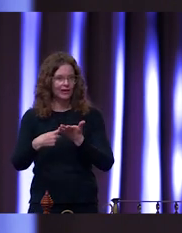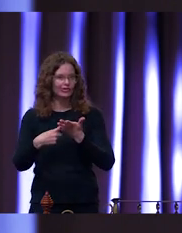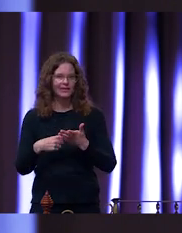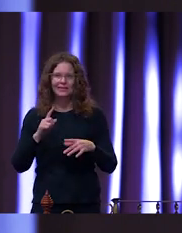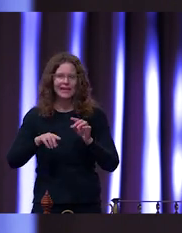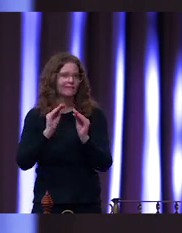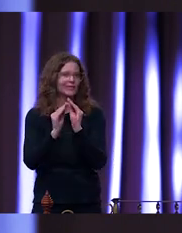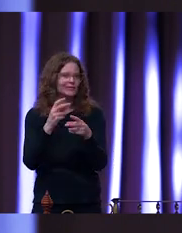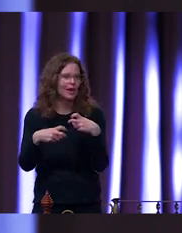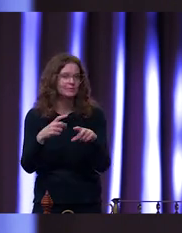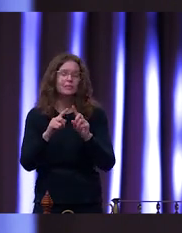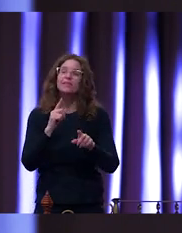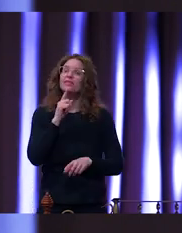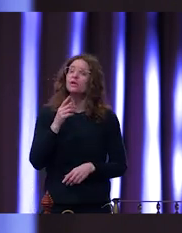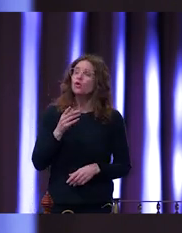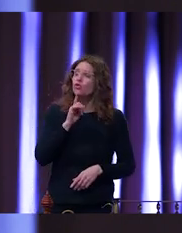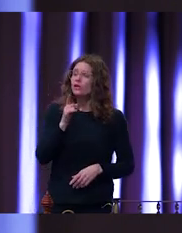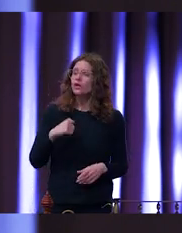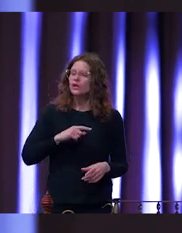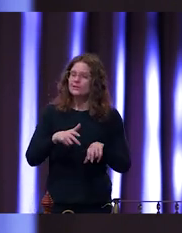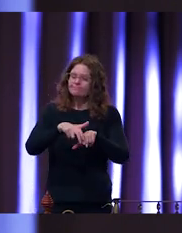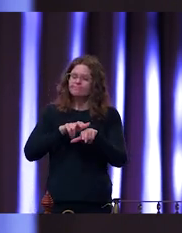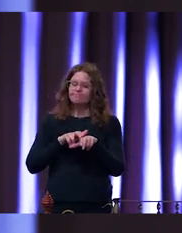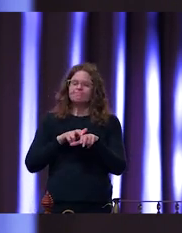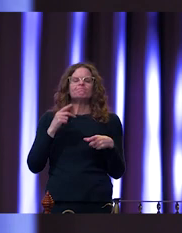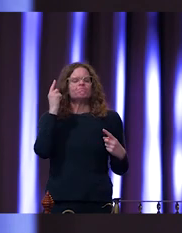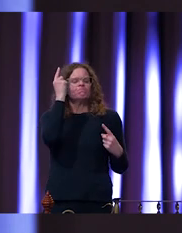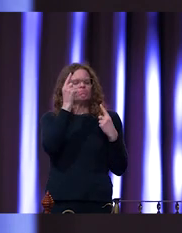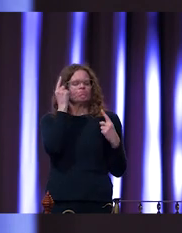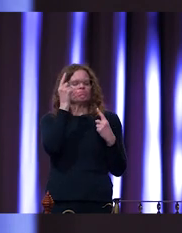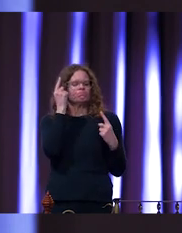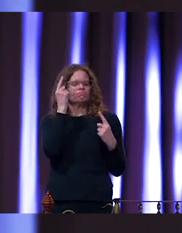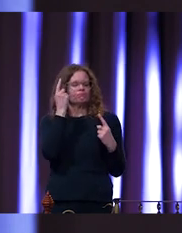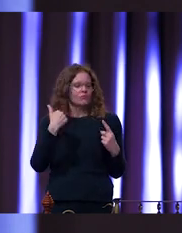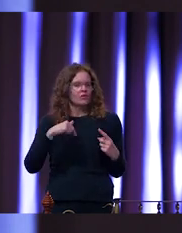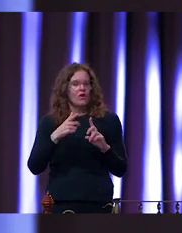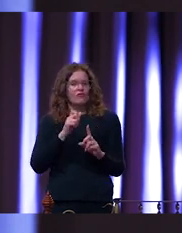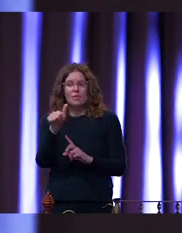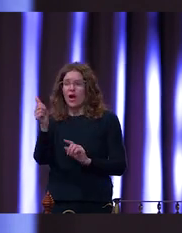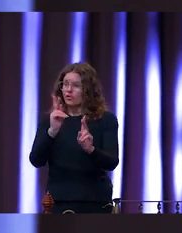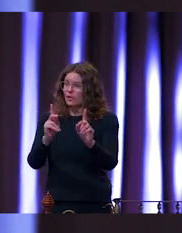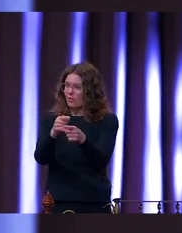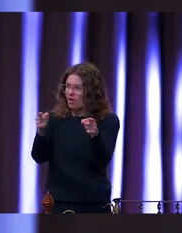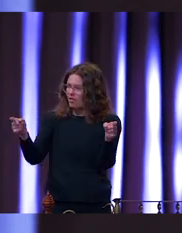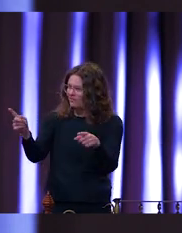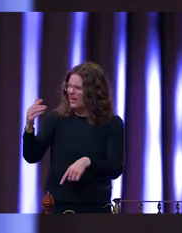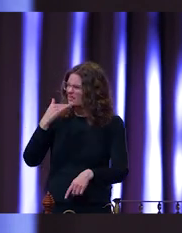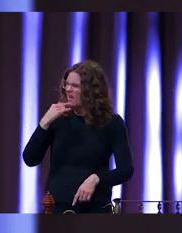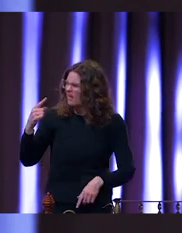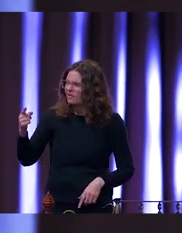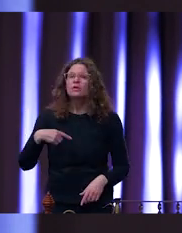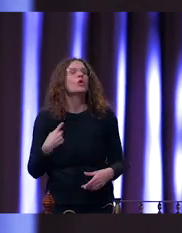really considering, right? Because at the end of the day, we have the on-the-ground know-how from folks, right, who are saying, this is what's been